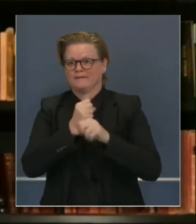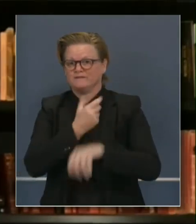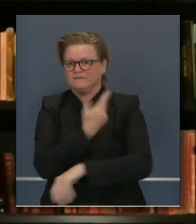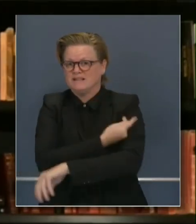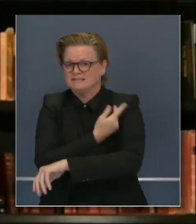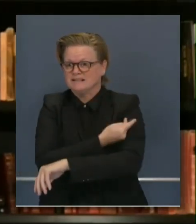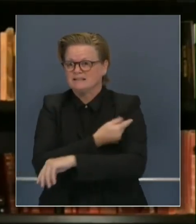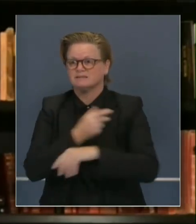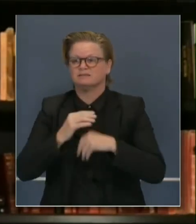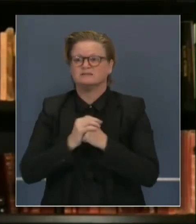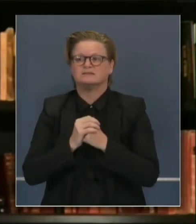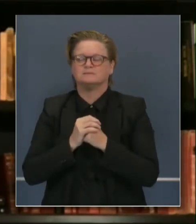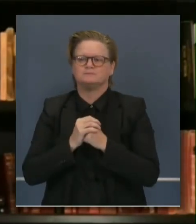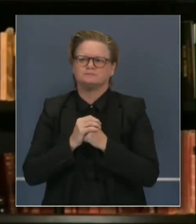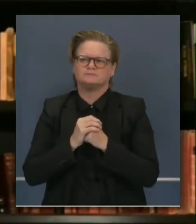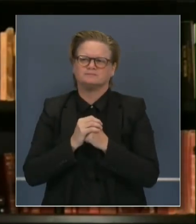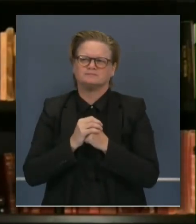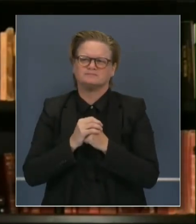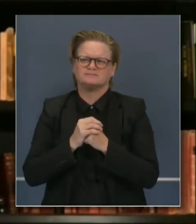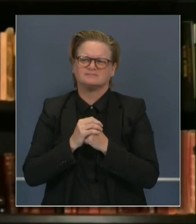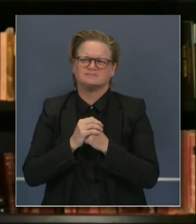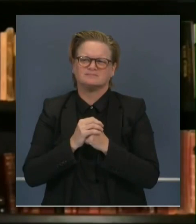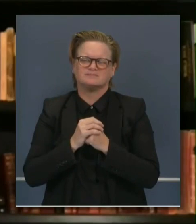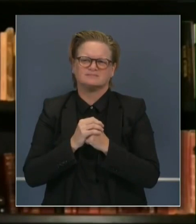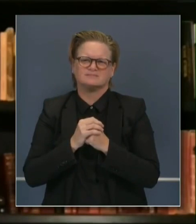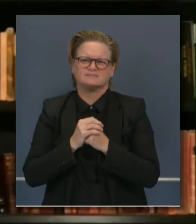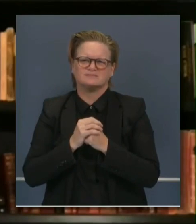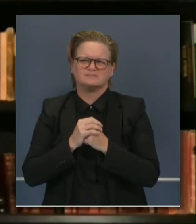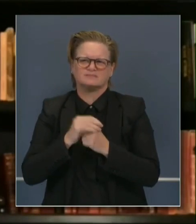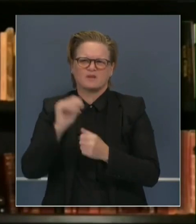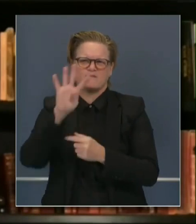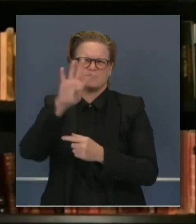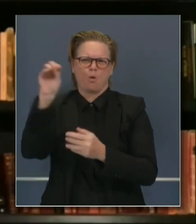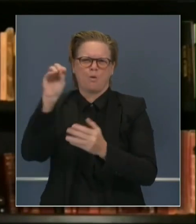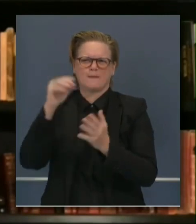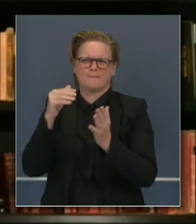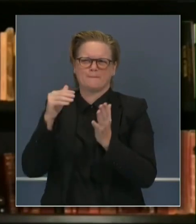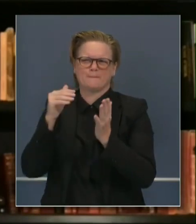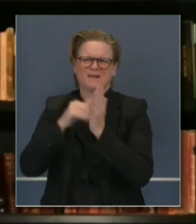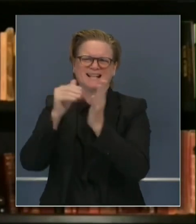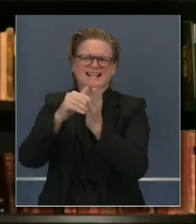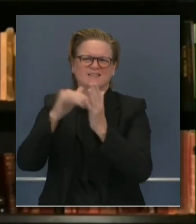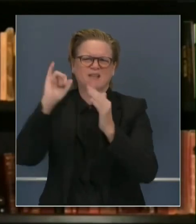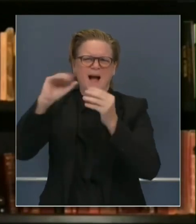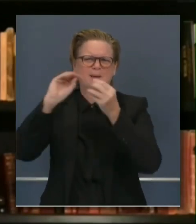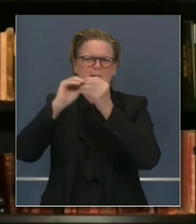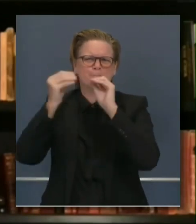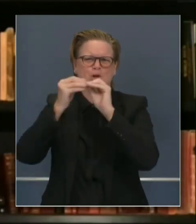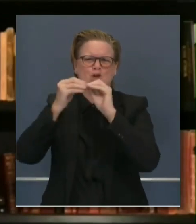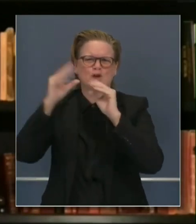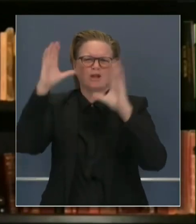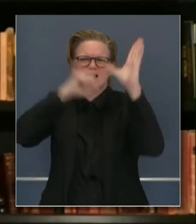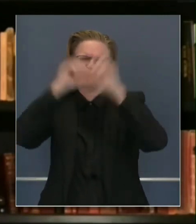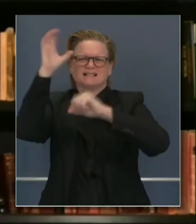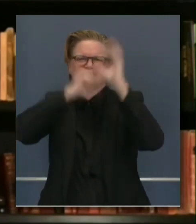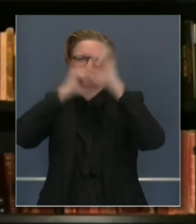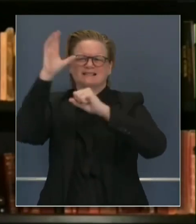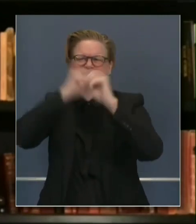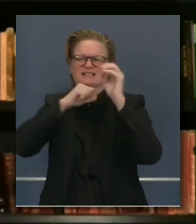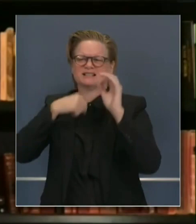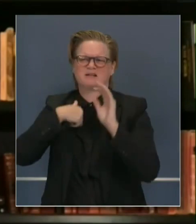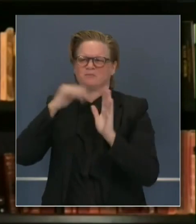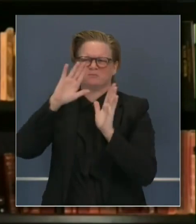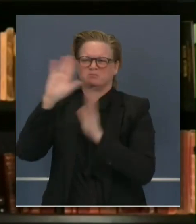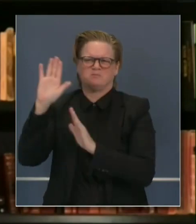million figure that we've been hearing bandied about, and whether or not we're just assuming that number, or whether or not we are